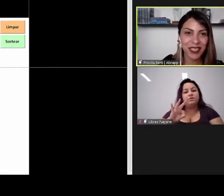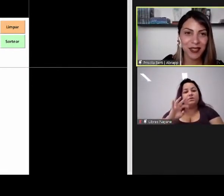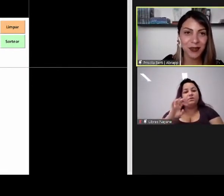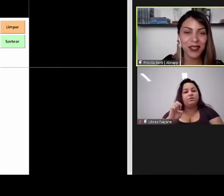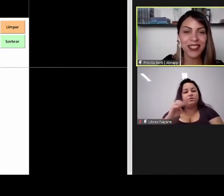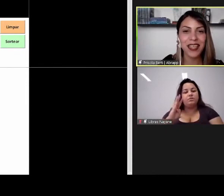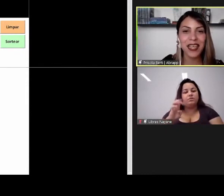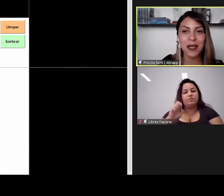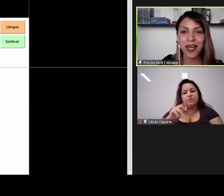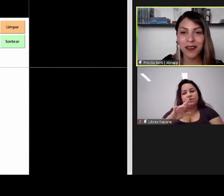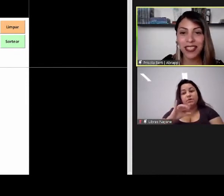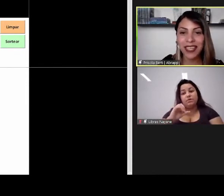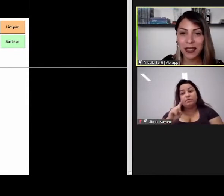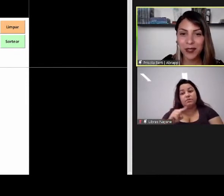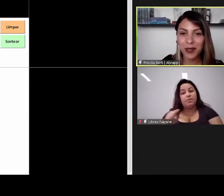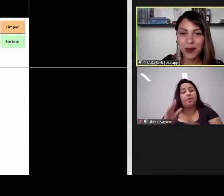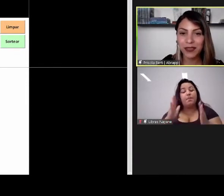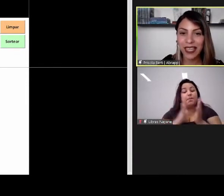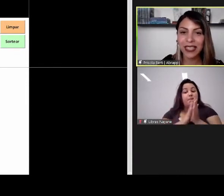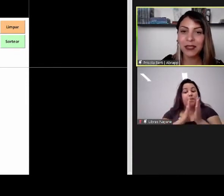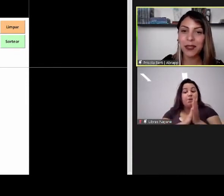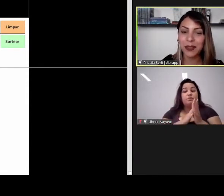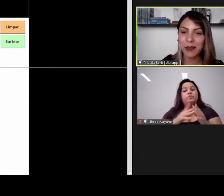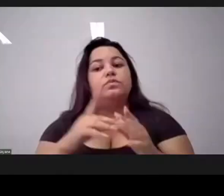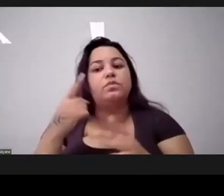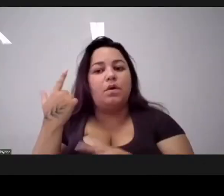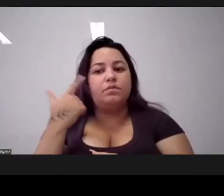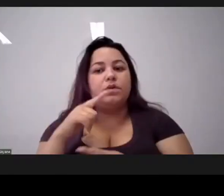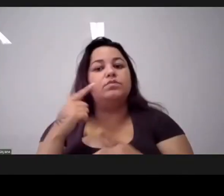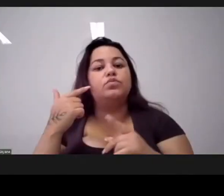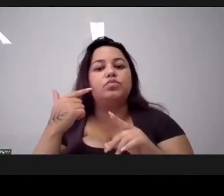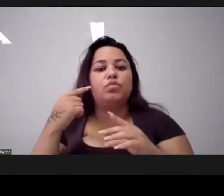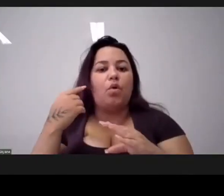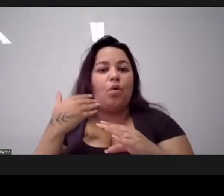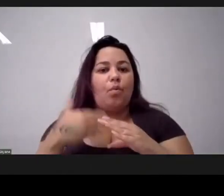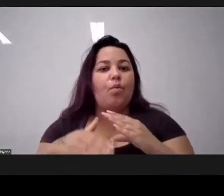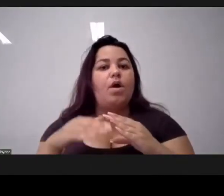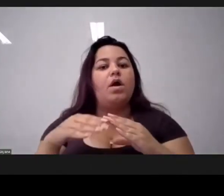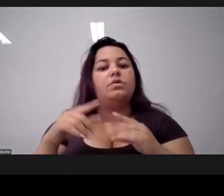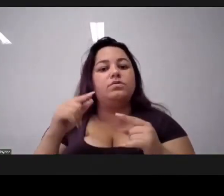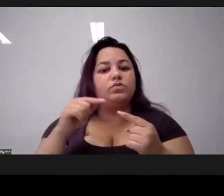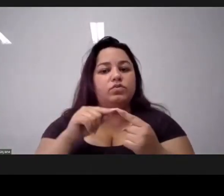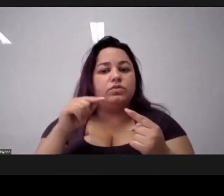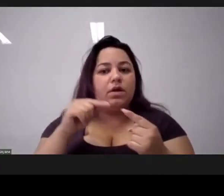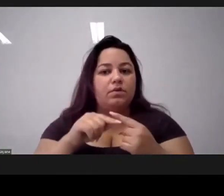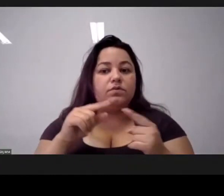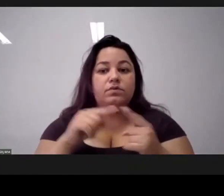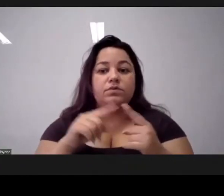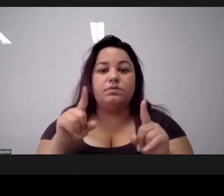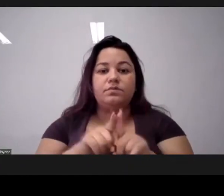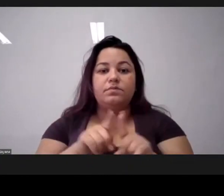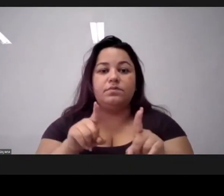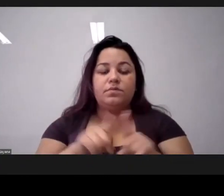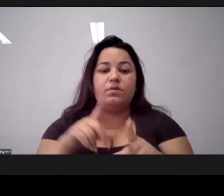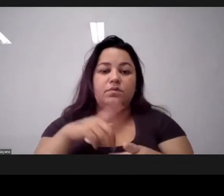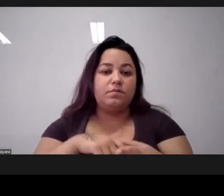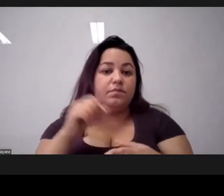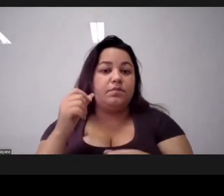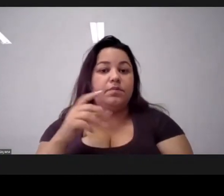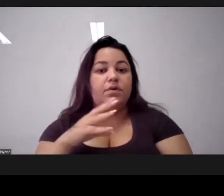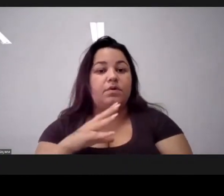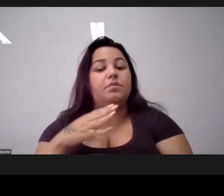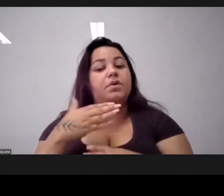Kunzel Guimarães. Congratulations, you both. We're going to enter in contact with both of you.